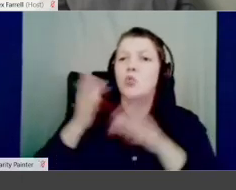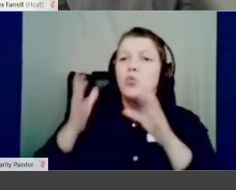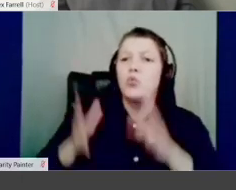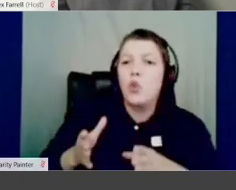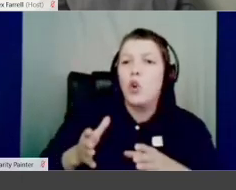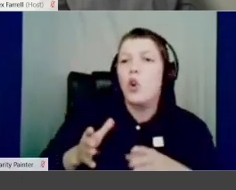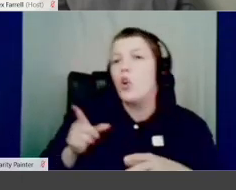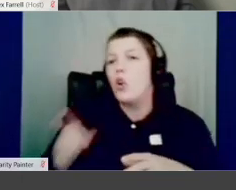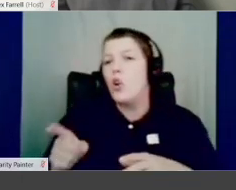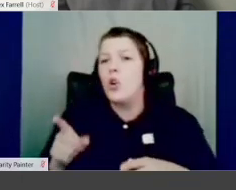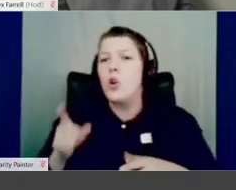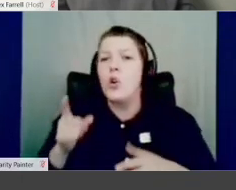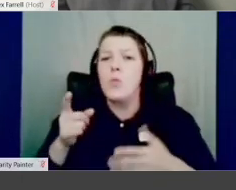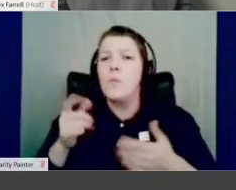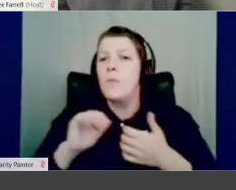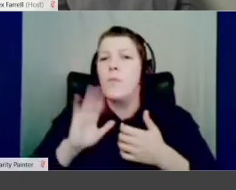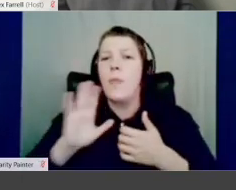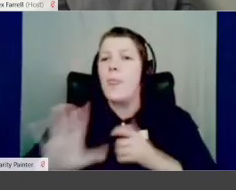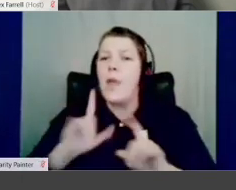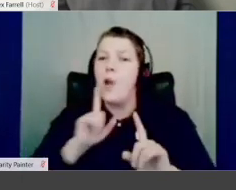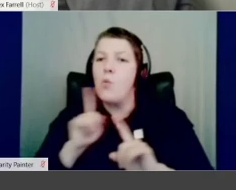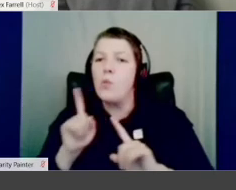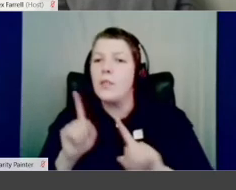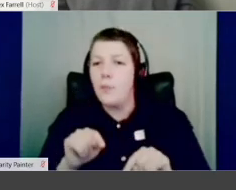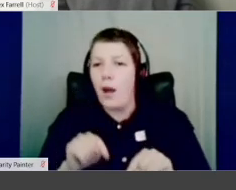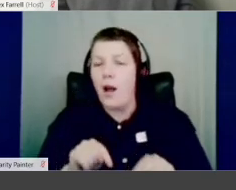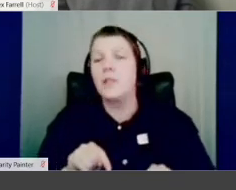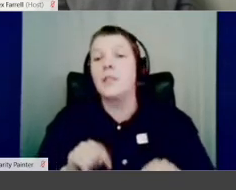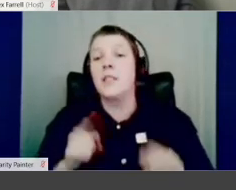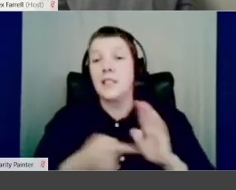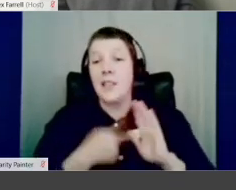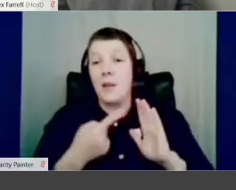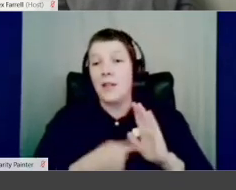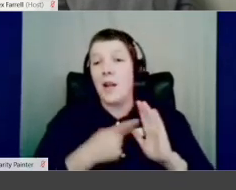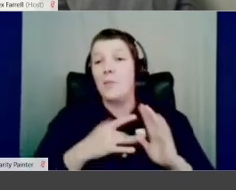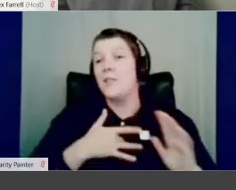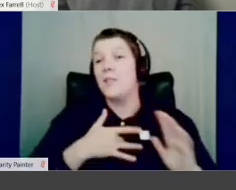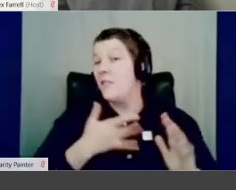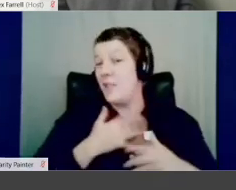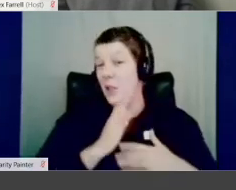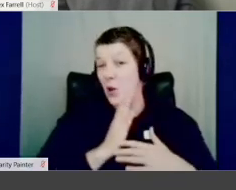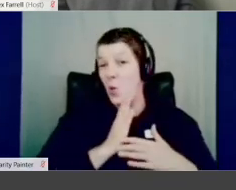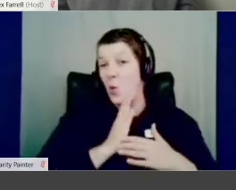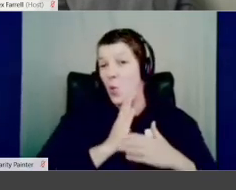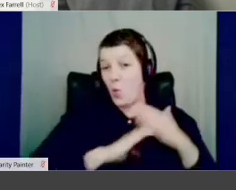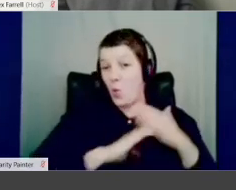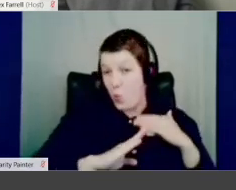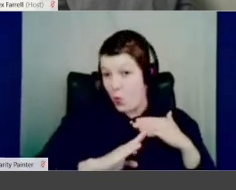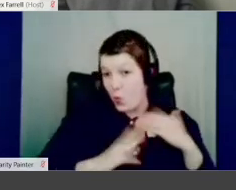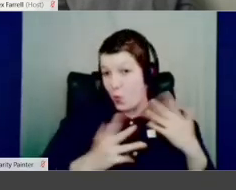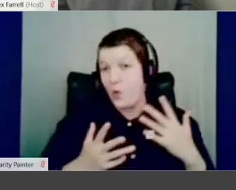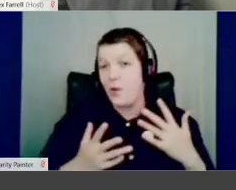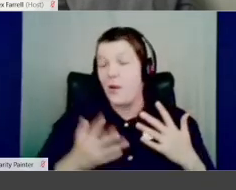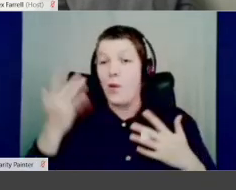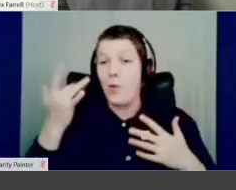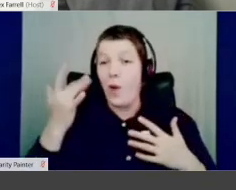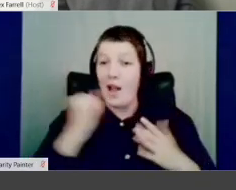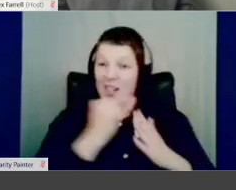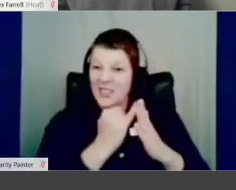used in real life. It is a very humbling experience. Like, you can think that you've got the best thing you've